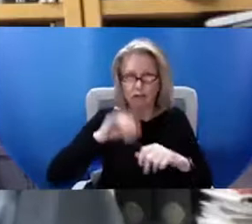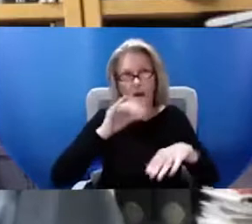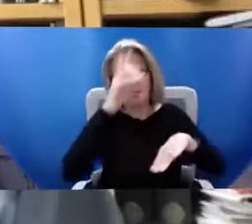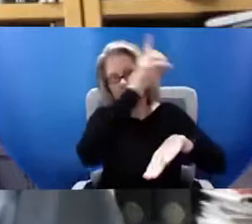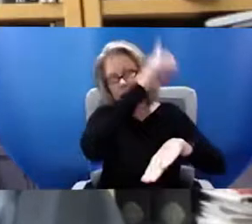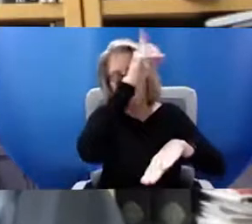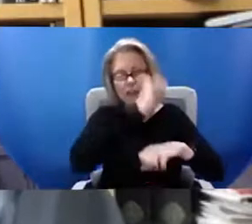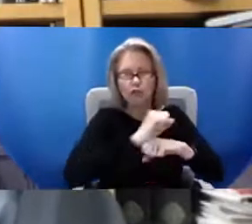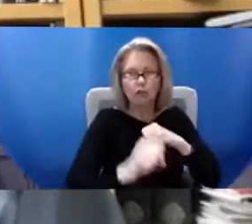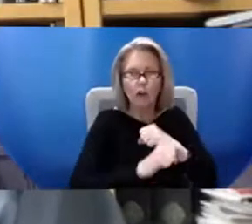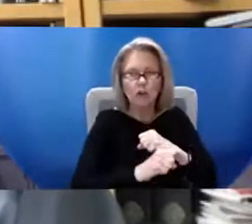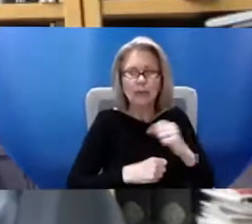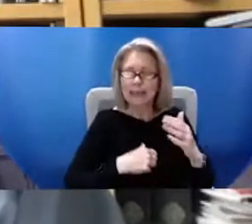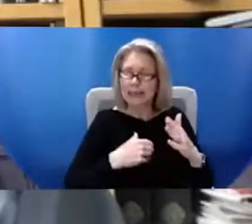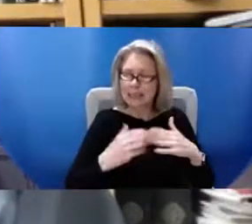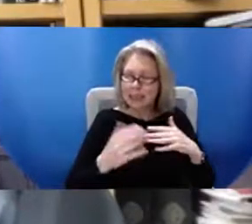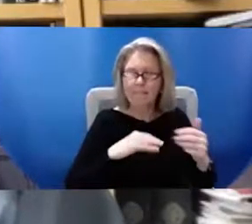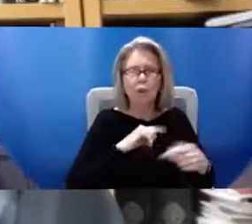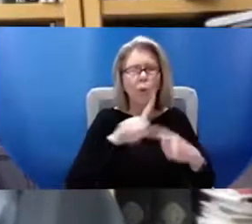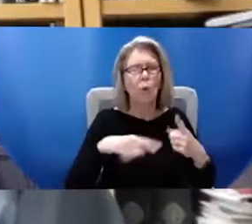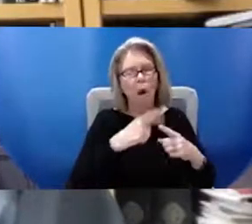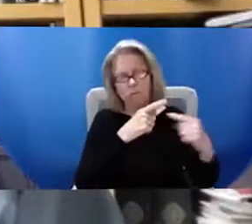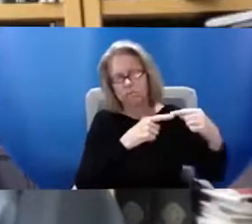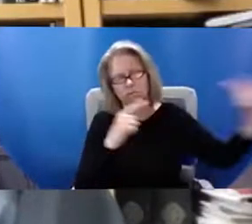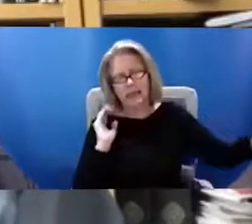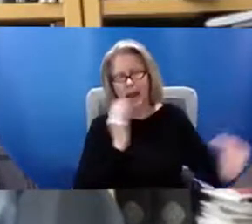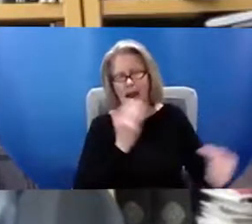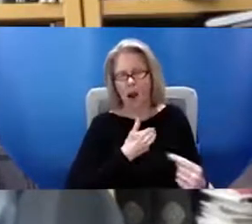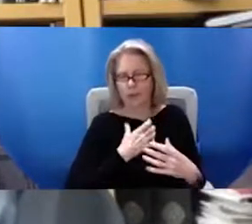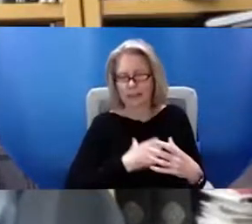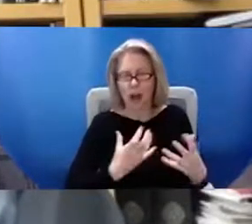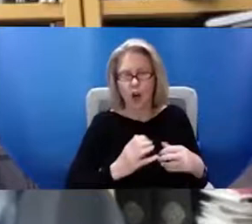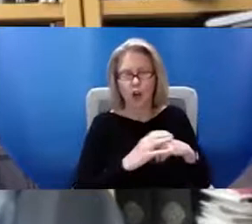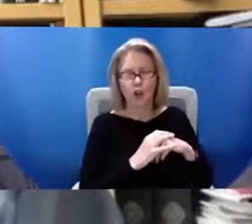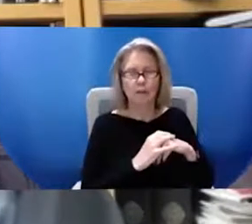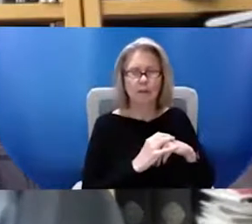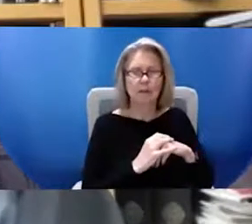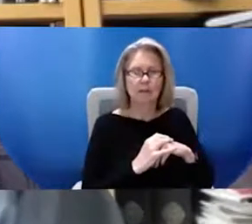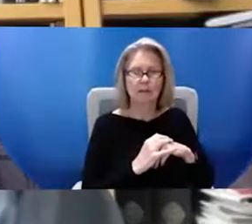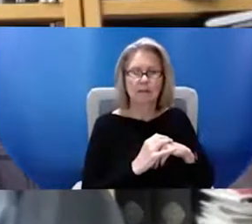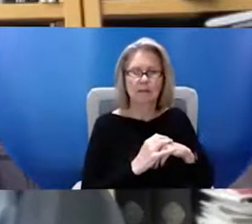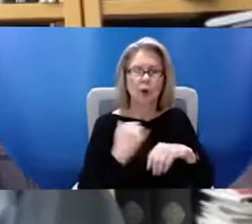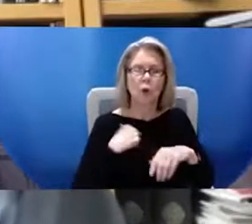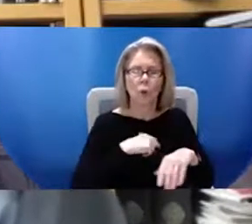dominant constructions, even when we do it against our desire, will, and energy.